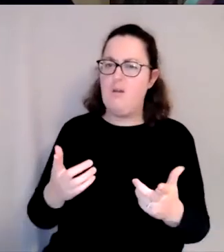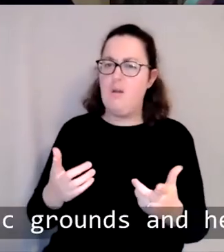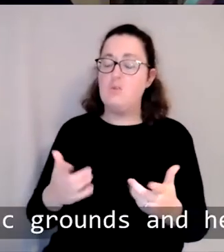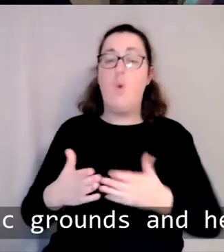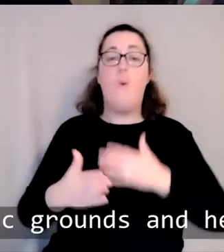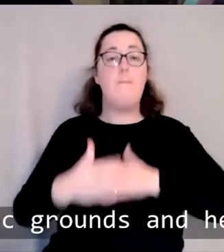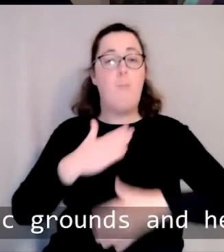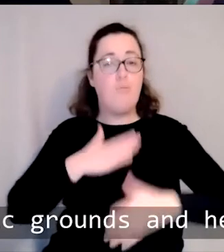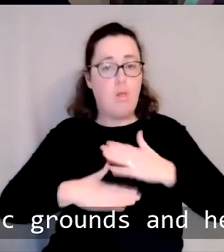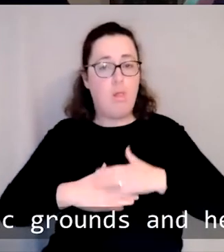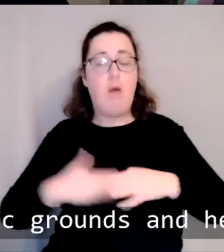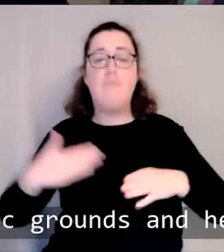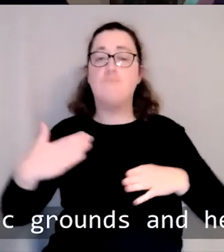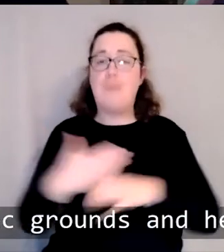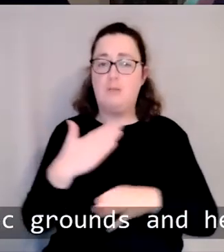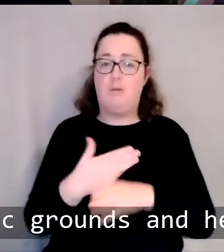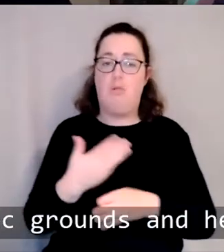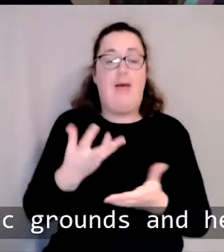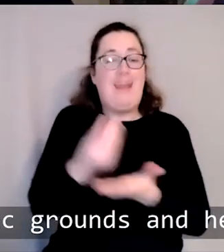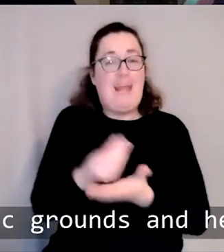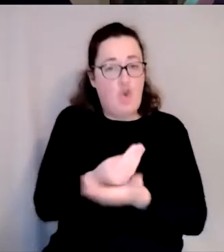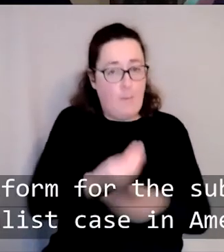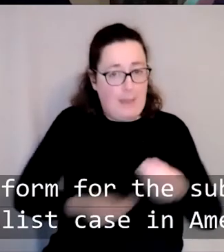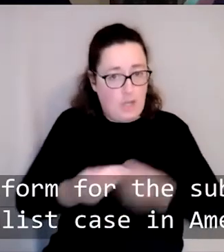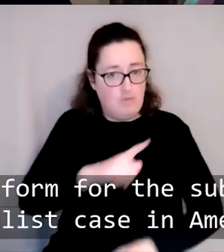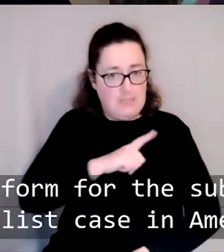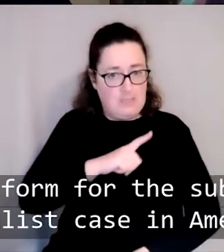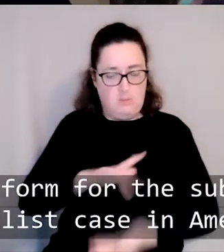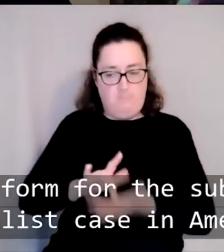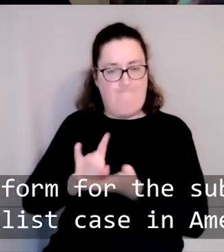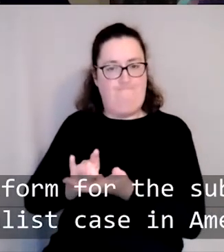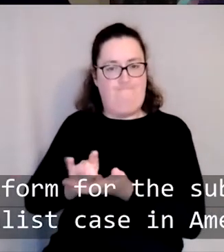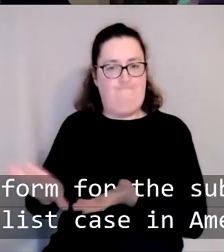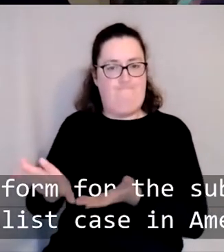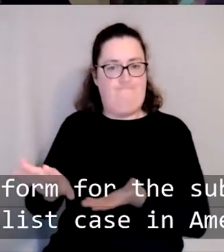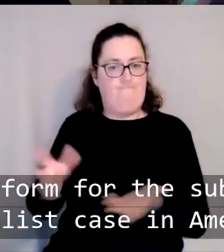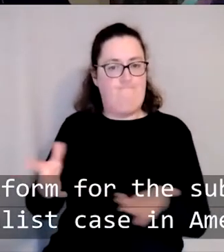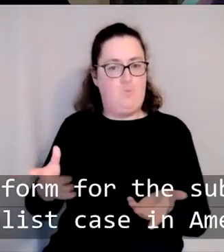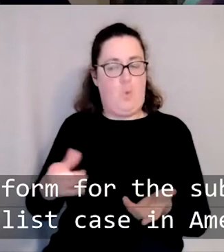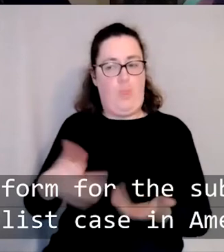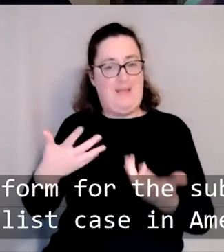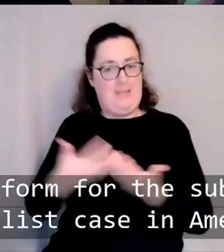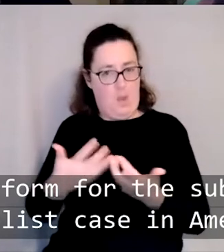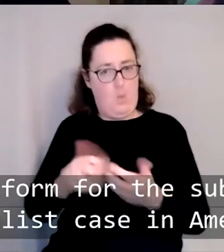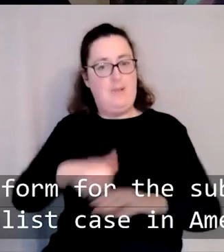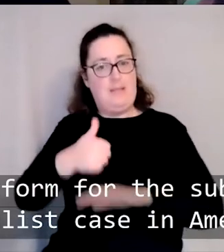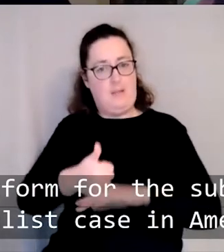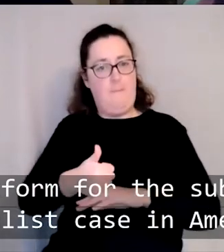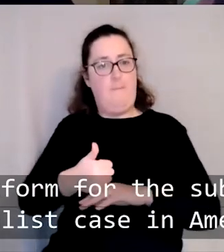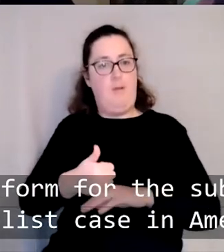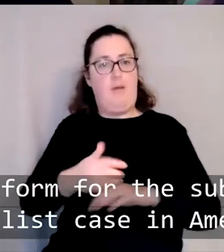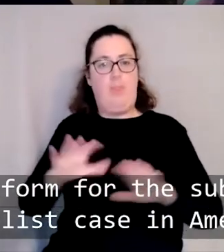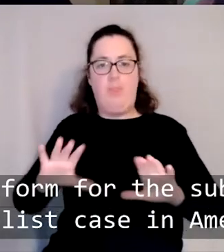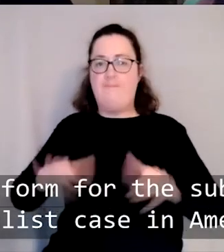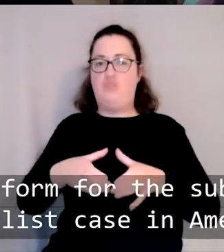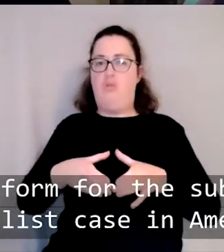and practical economic grounds, and he built the platform for the subsequent federalist